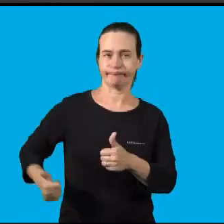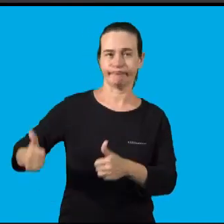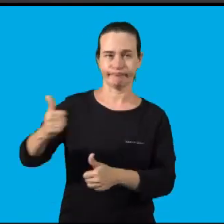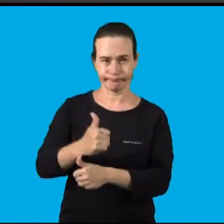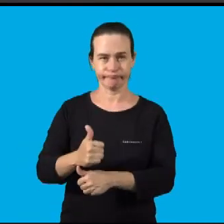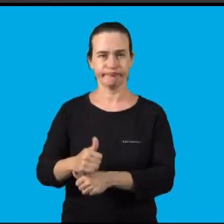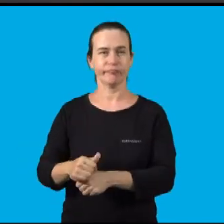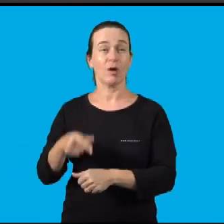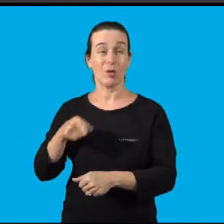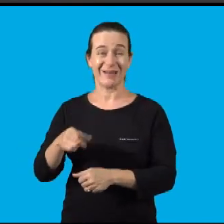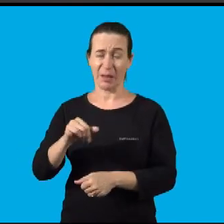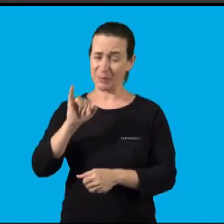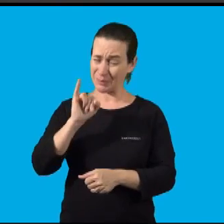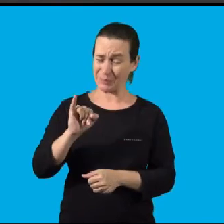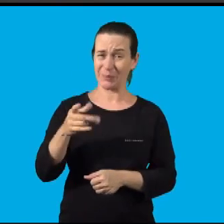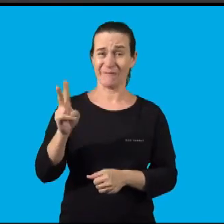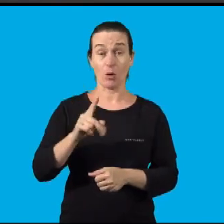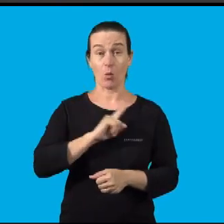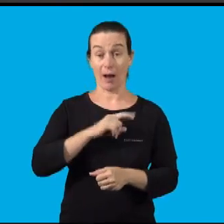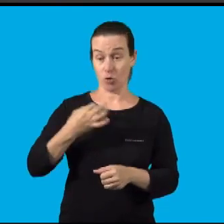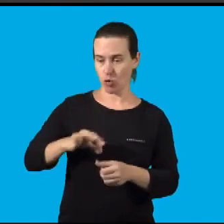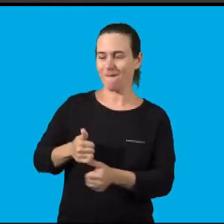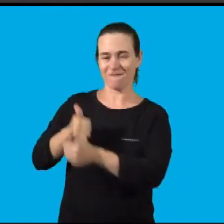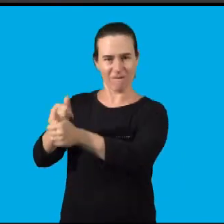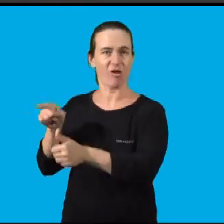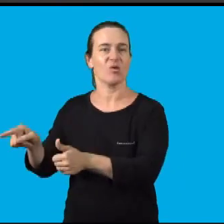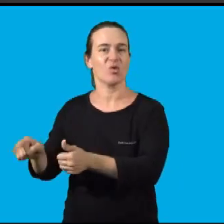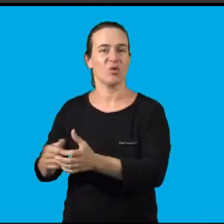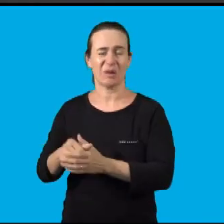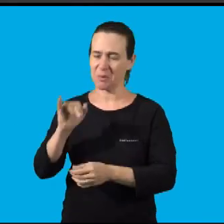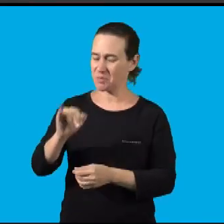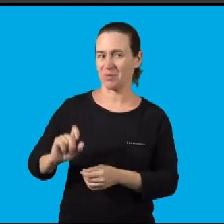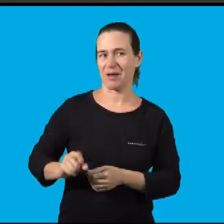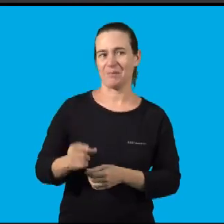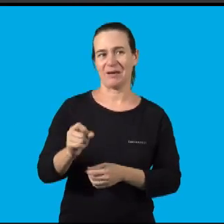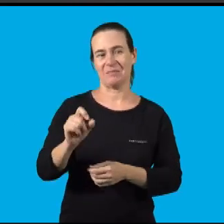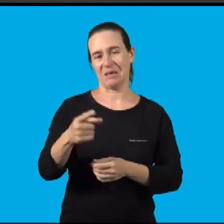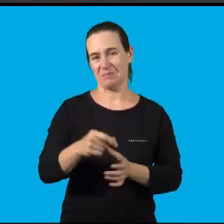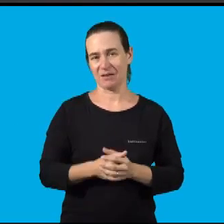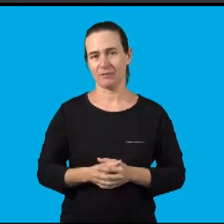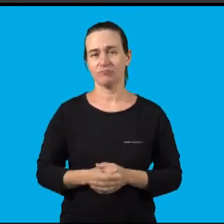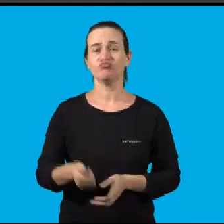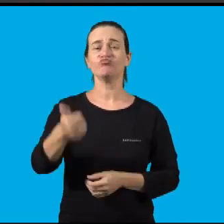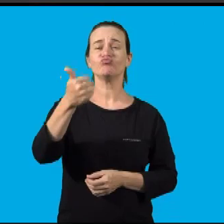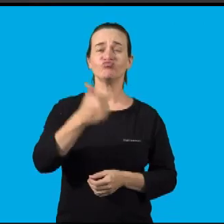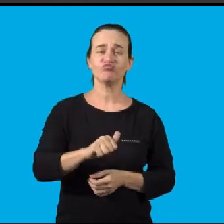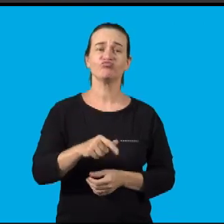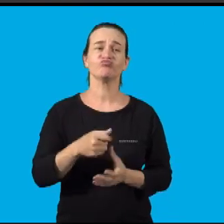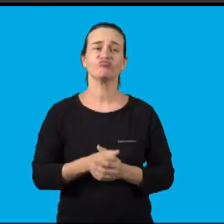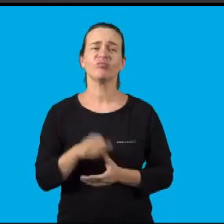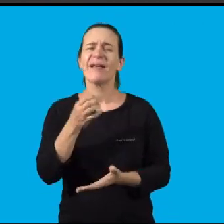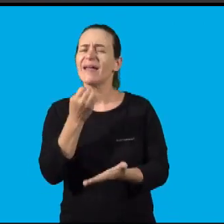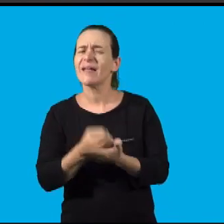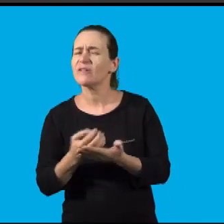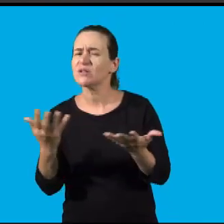disastrous consequences for the village, especially when the other girls follow suit. Evidence of the disaster that she causes. She